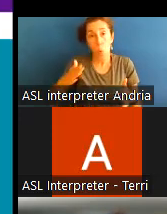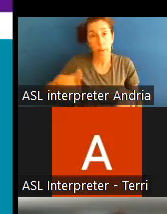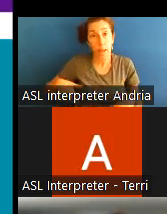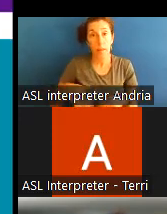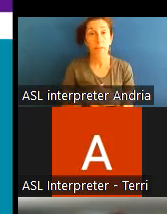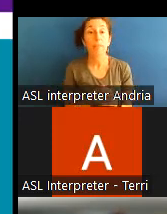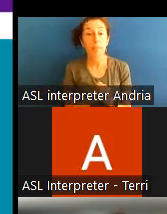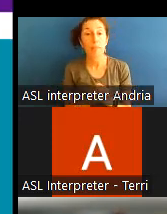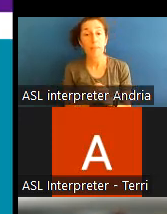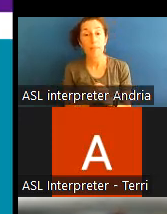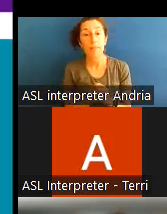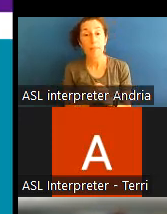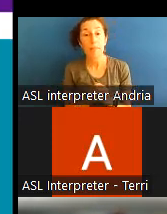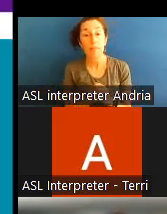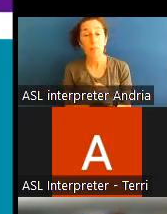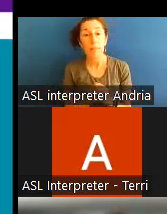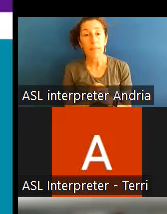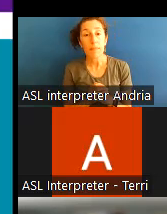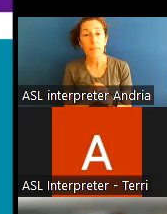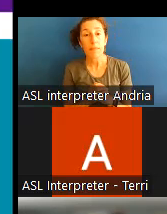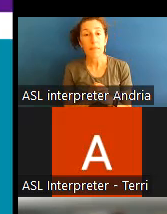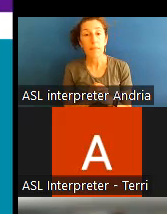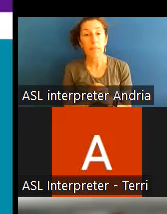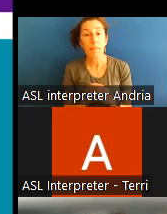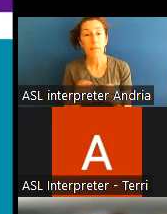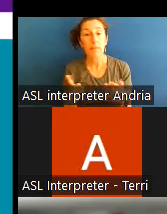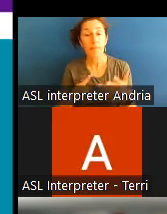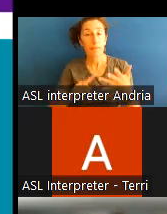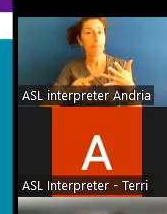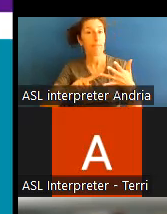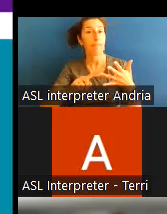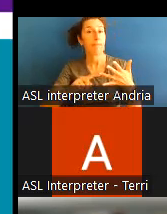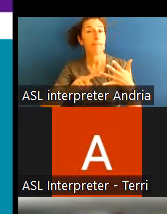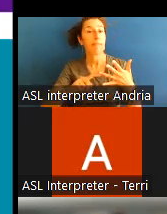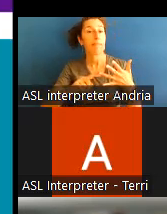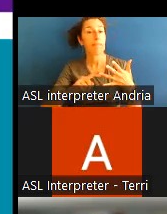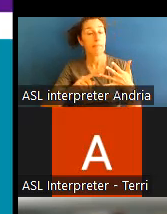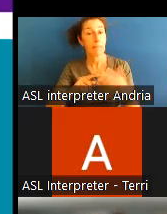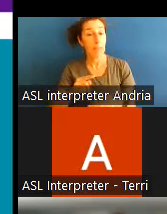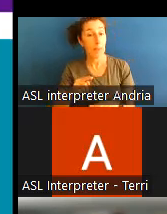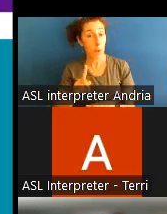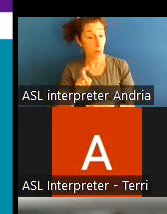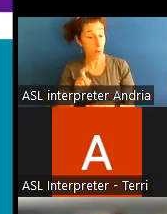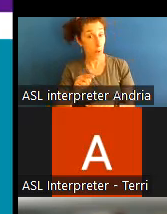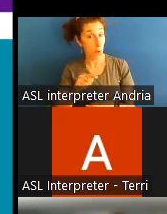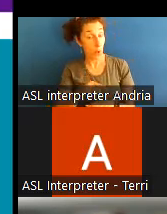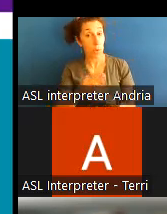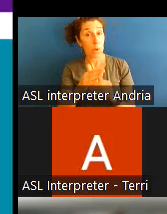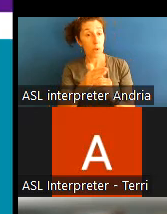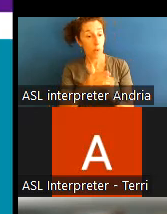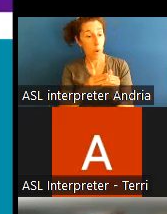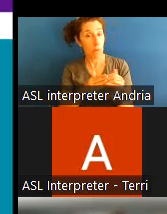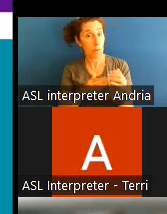You know, are you comfortable telling me some of the things they force you to do? The reason this can be